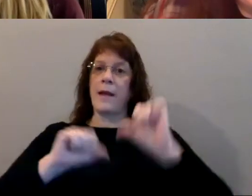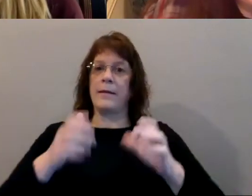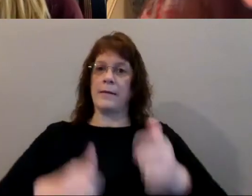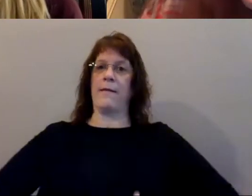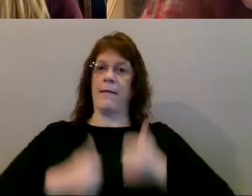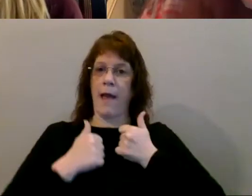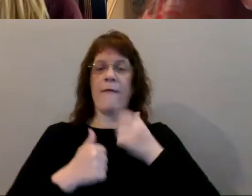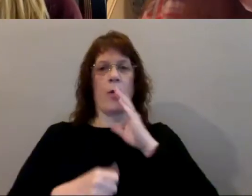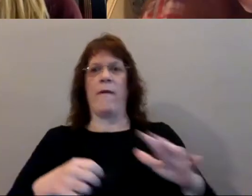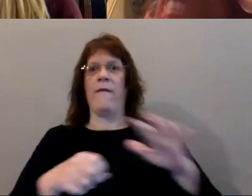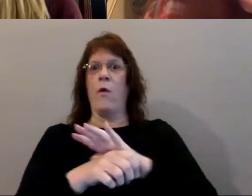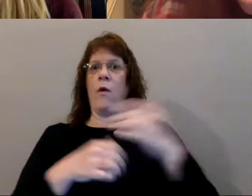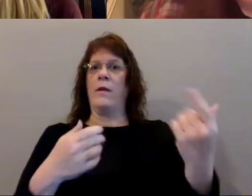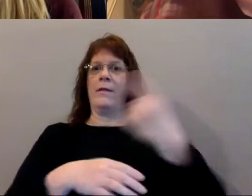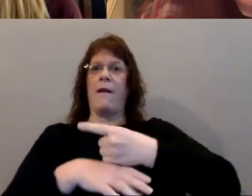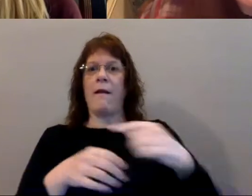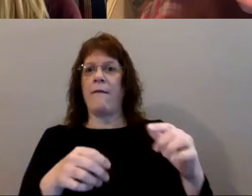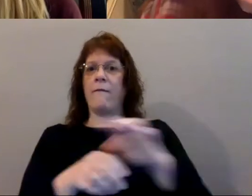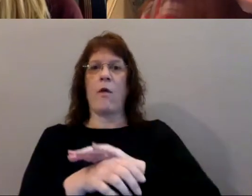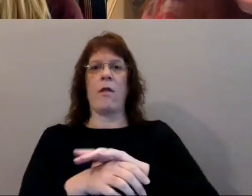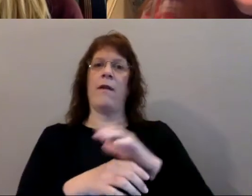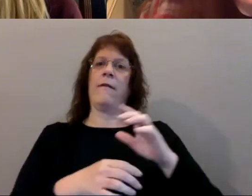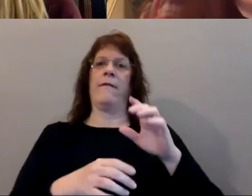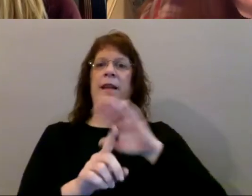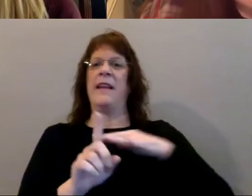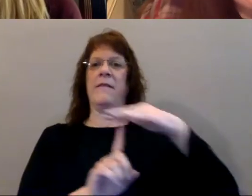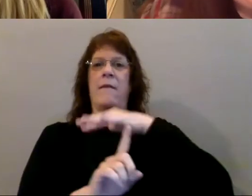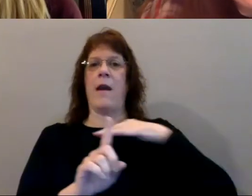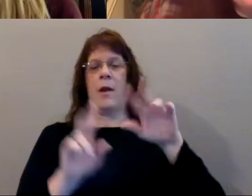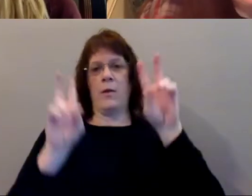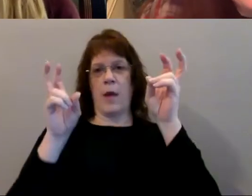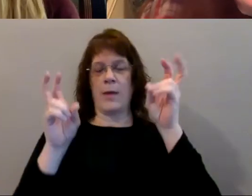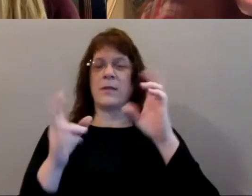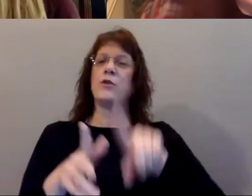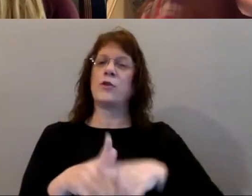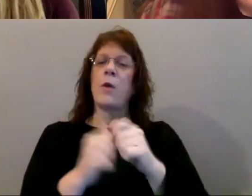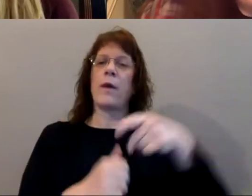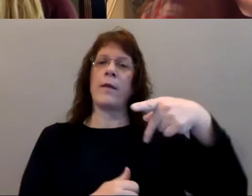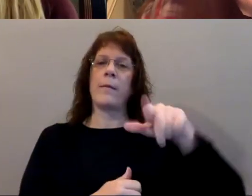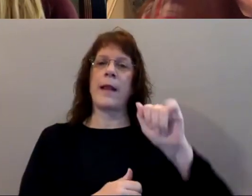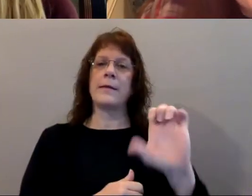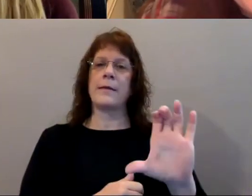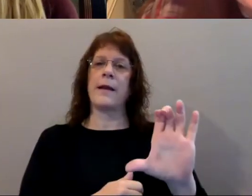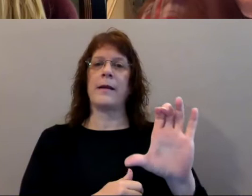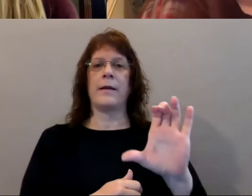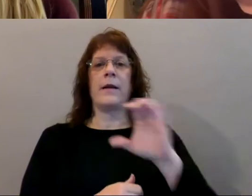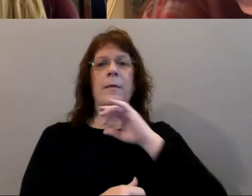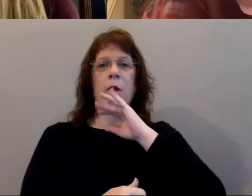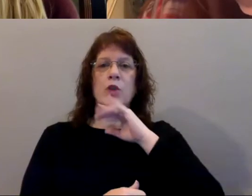environmental topics. So we're starting with plastic pollution. As a marine scientist who works in